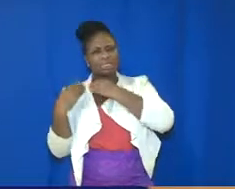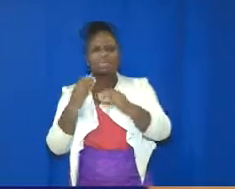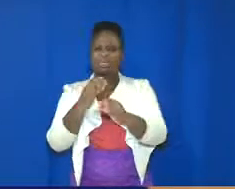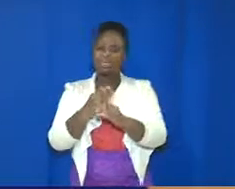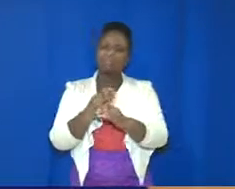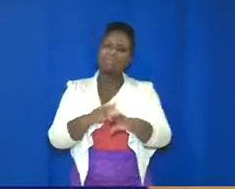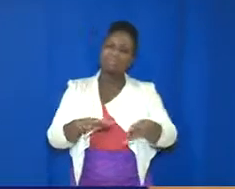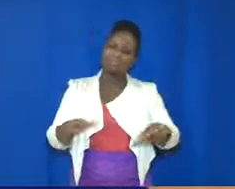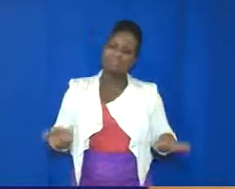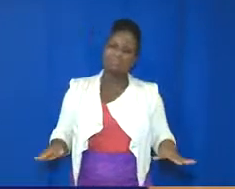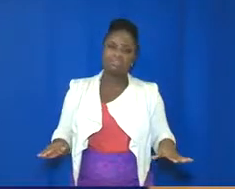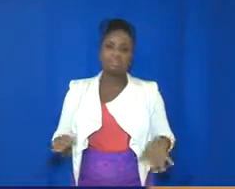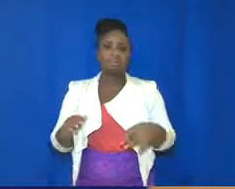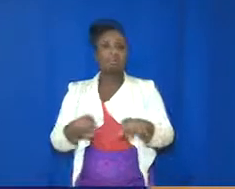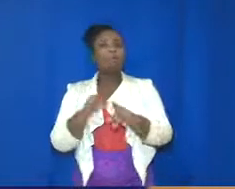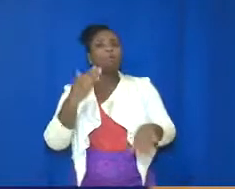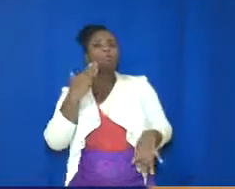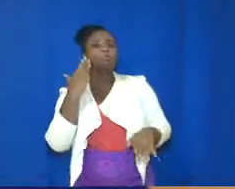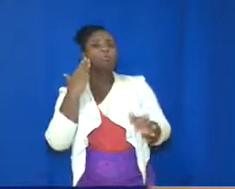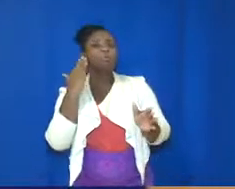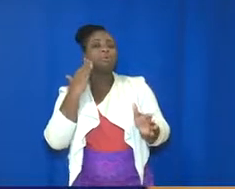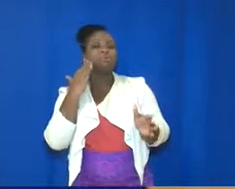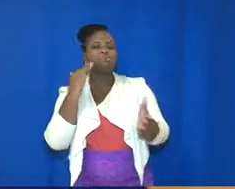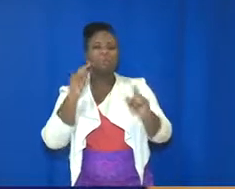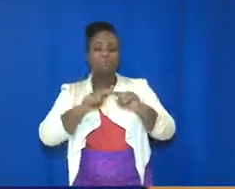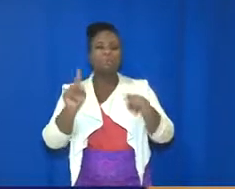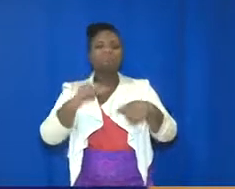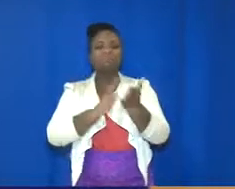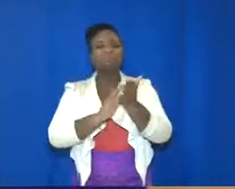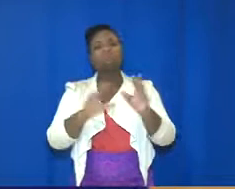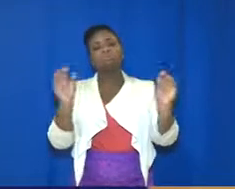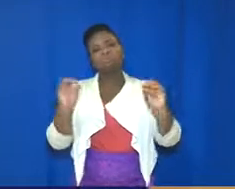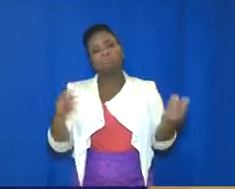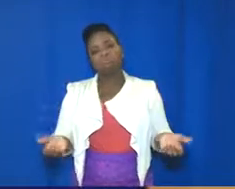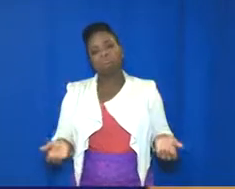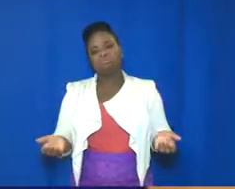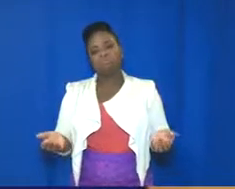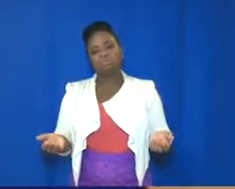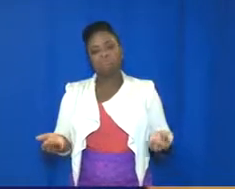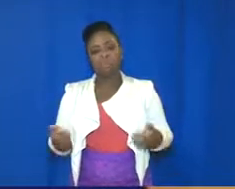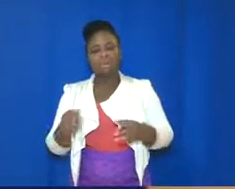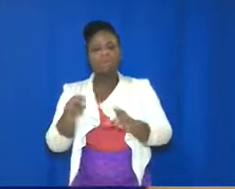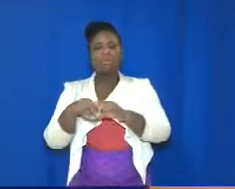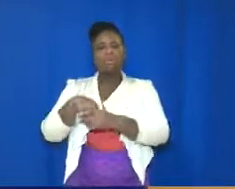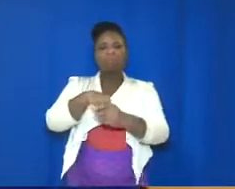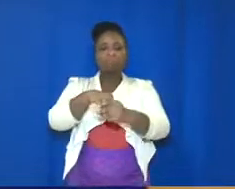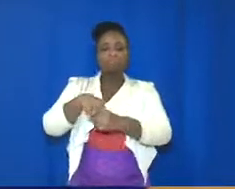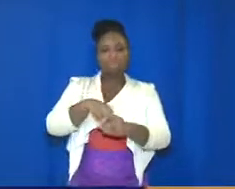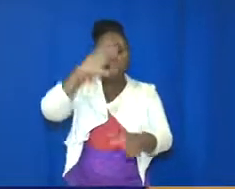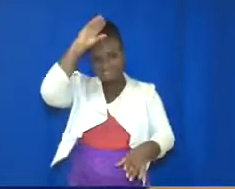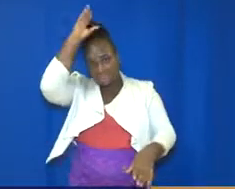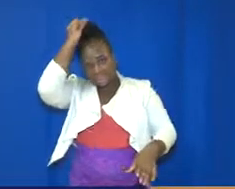providing care for their children who, instead of being in school, are currently at home. Operators of